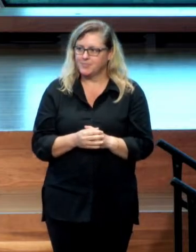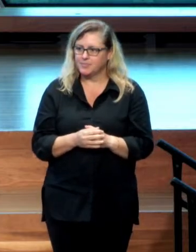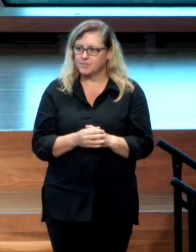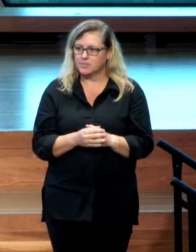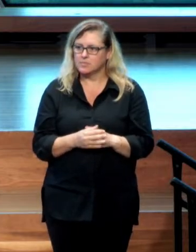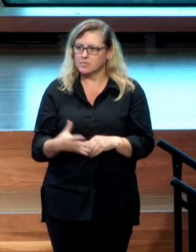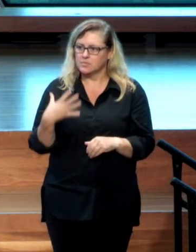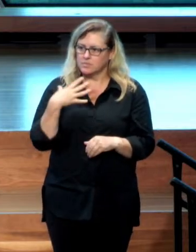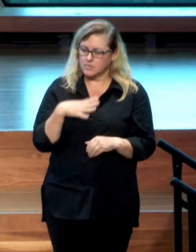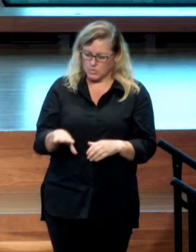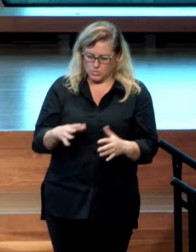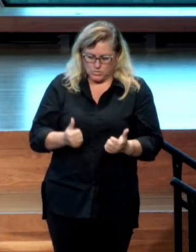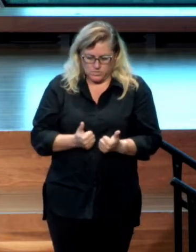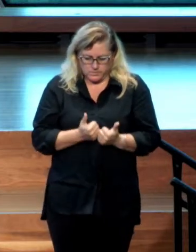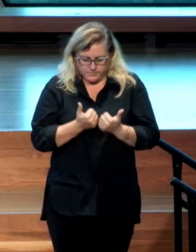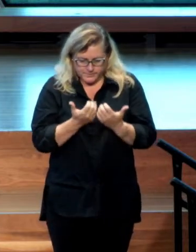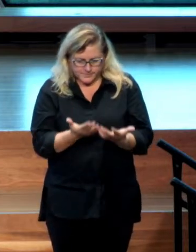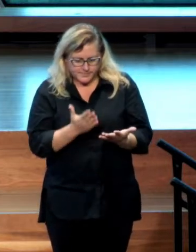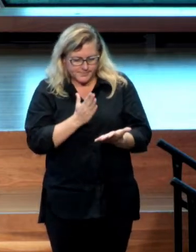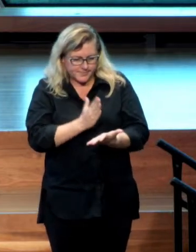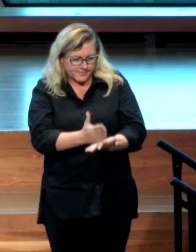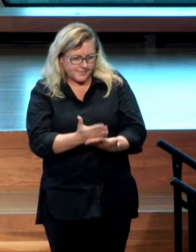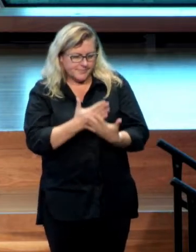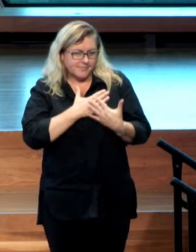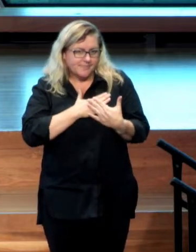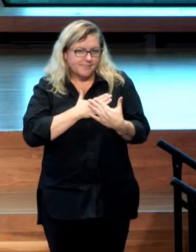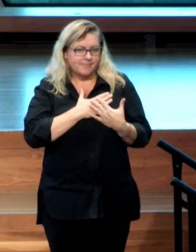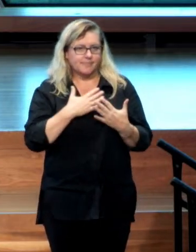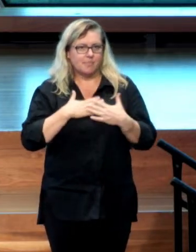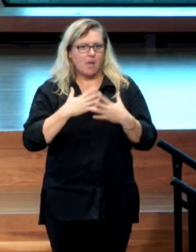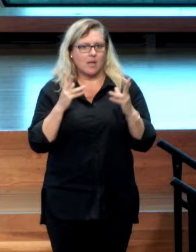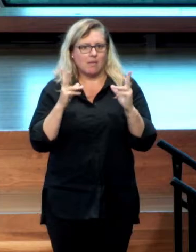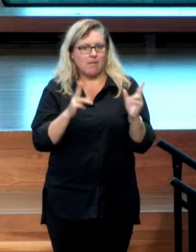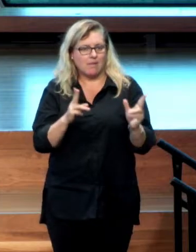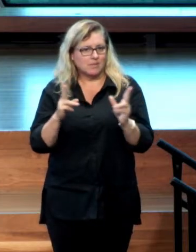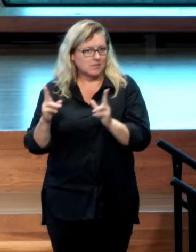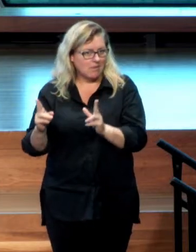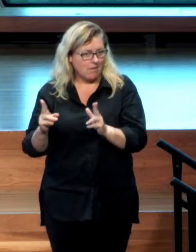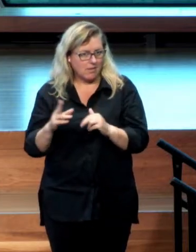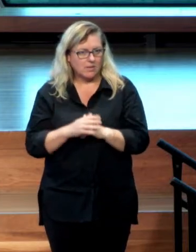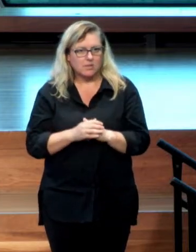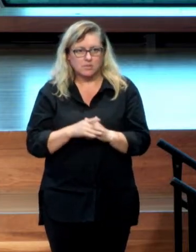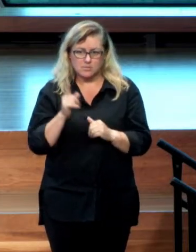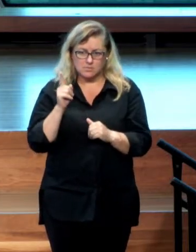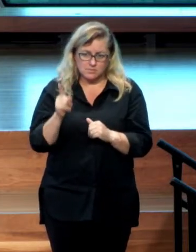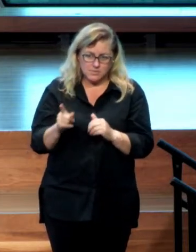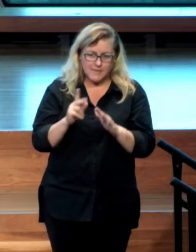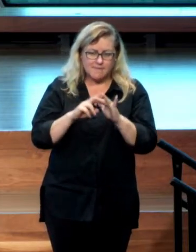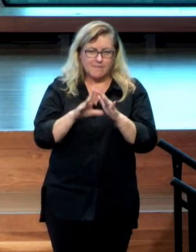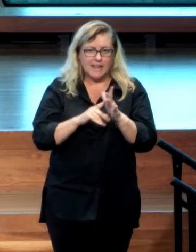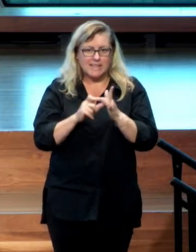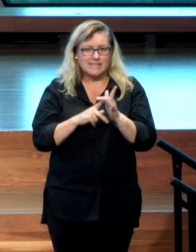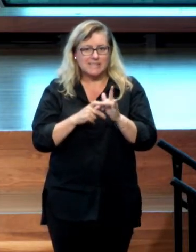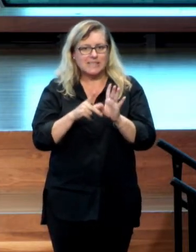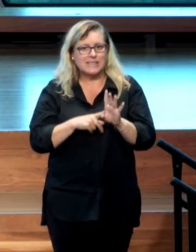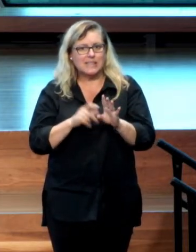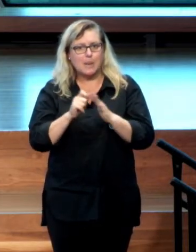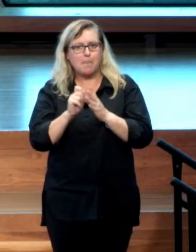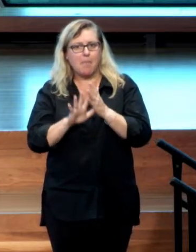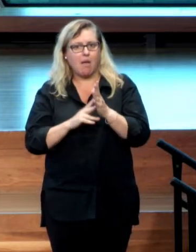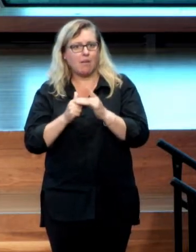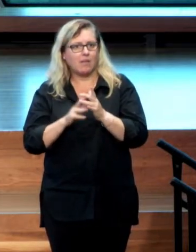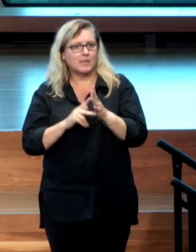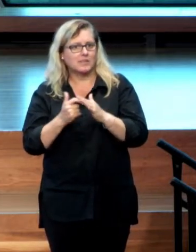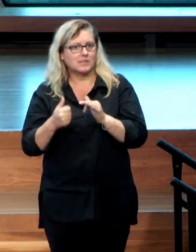I want to express my sincere gratitude to my editor and mentor, Felicity Plunkett, who believed in